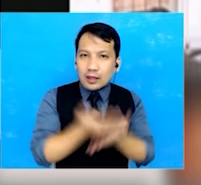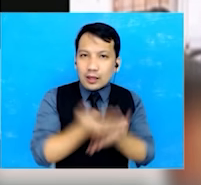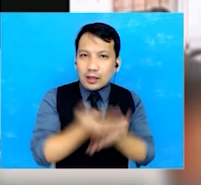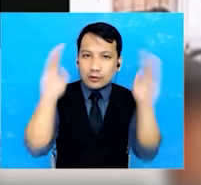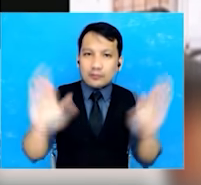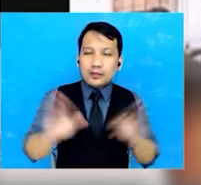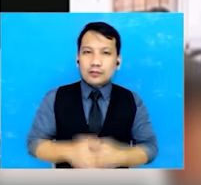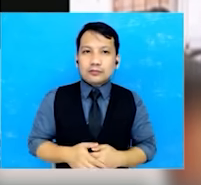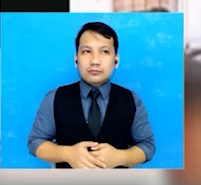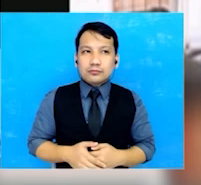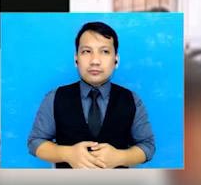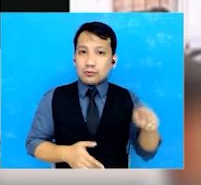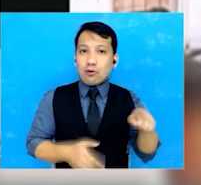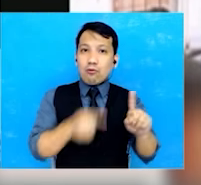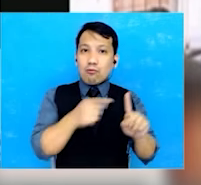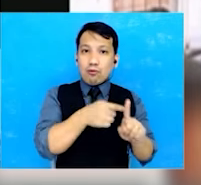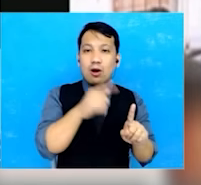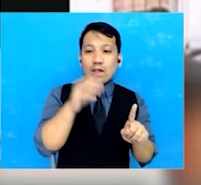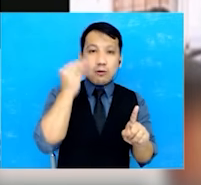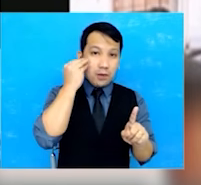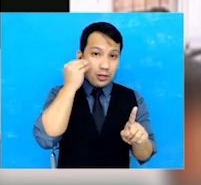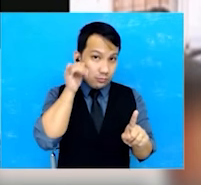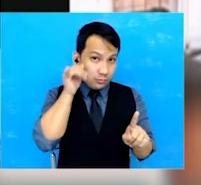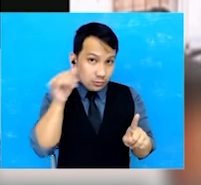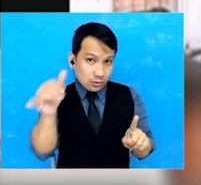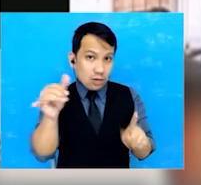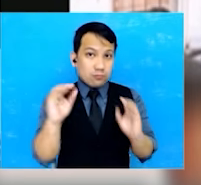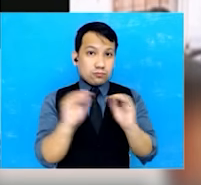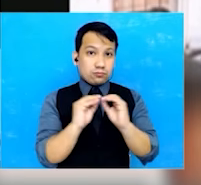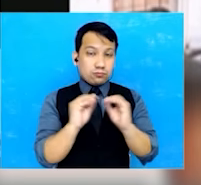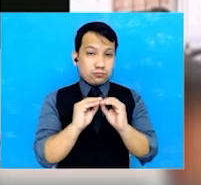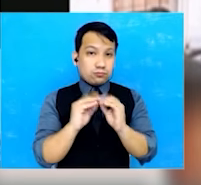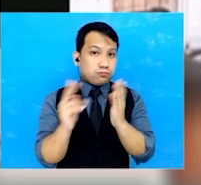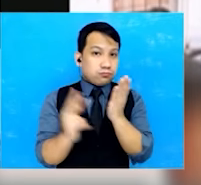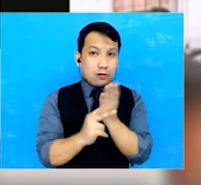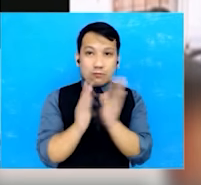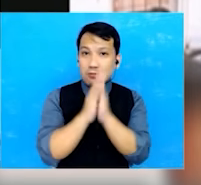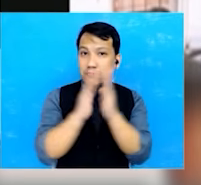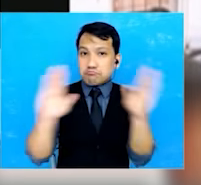So Michael Yang is involved practically in most of the big ticket items, correct?